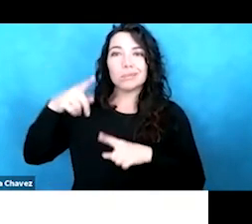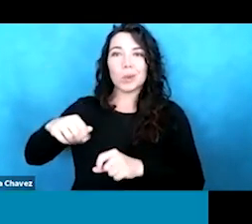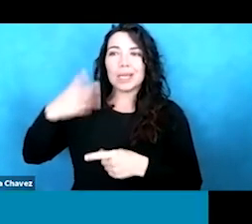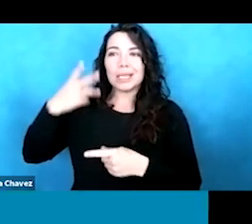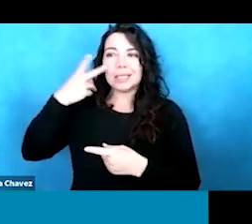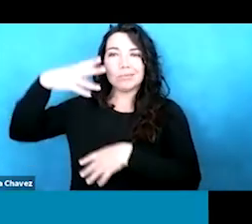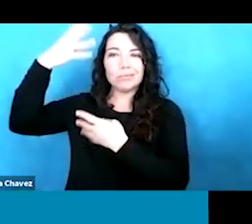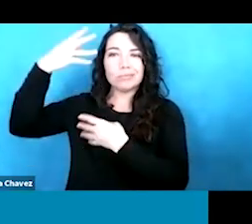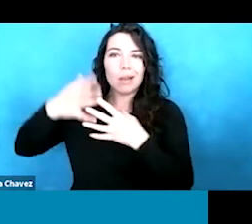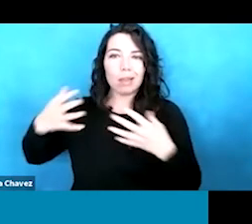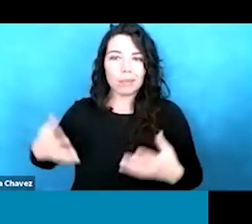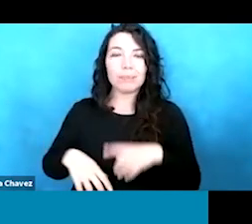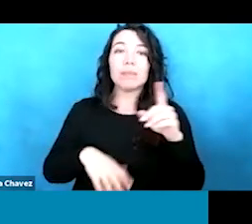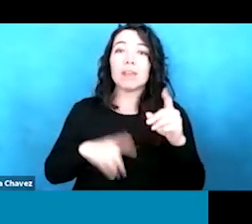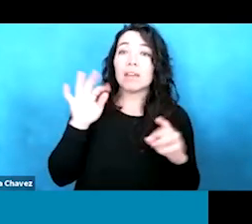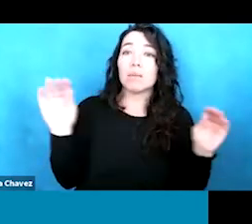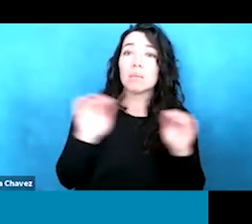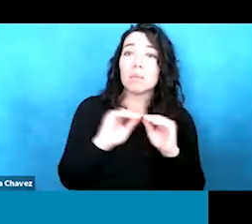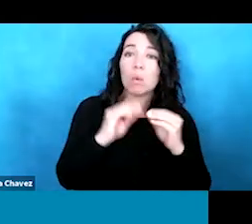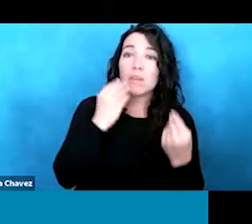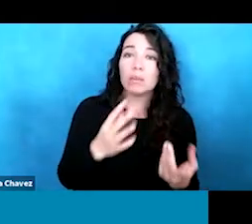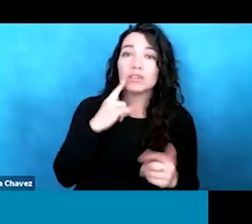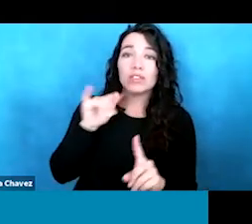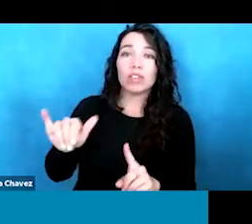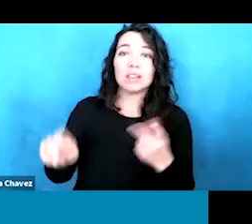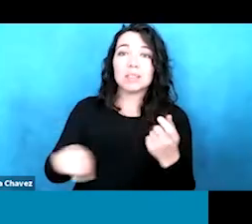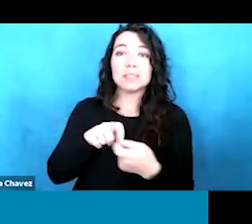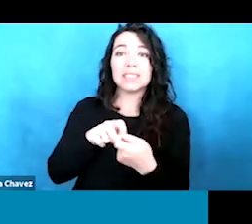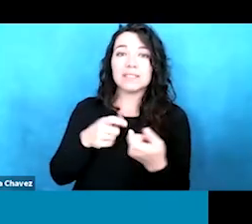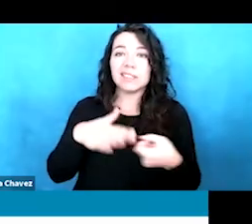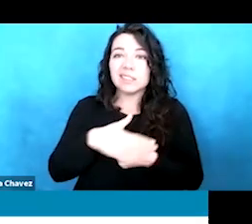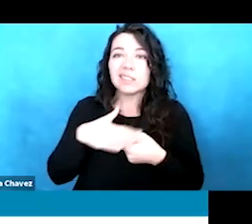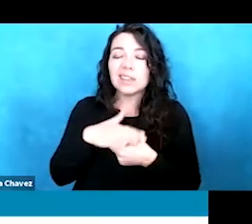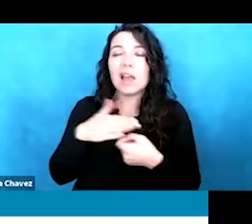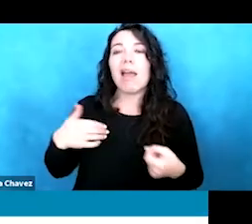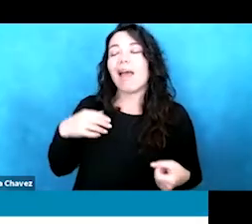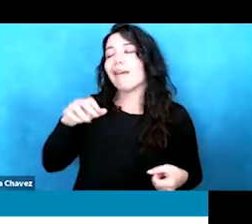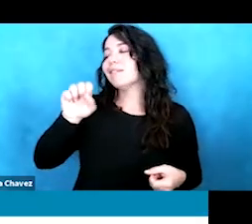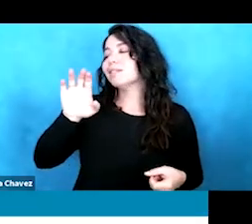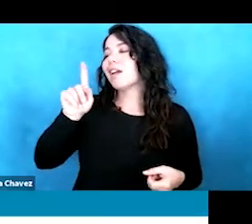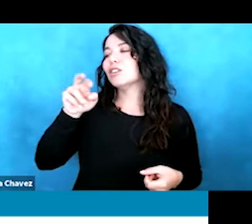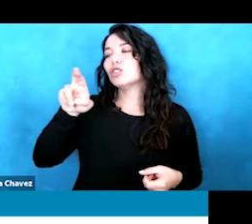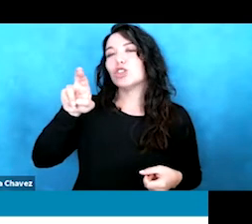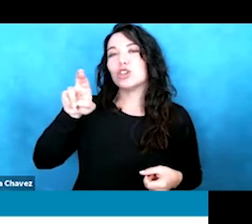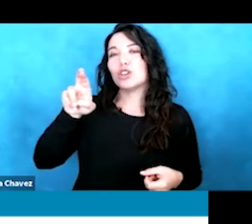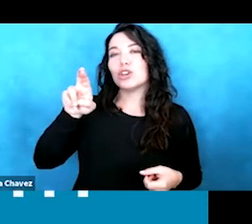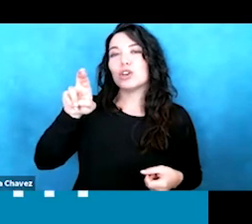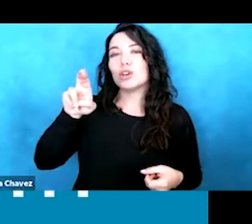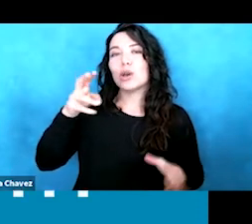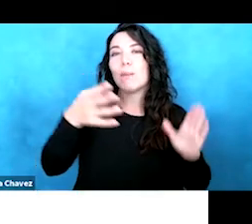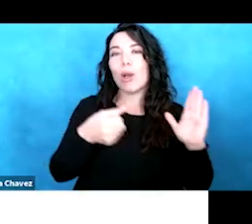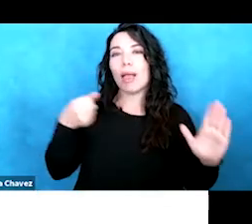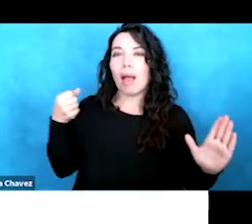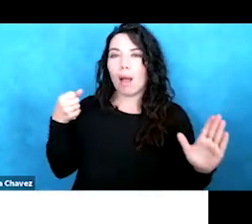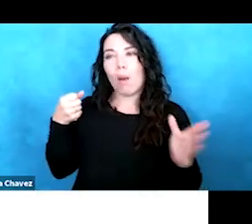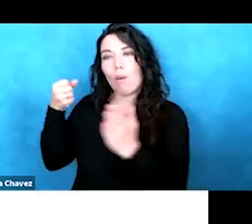those sectors and the integration, we have the sector pullouts. So in the sector pullouts, here's where